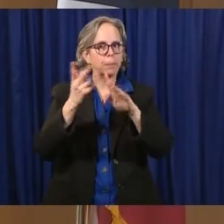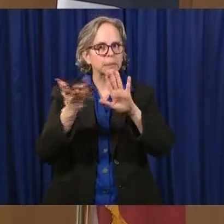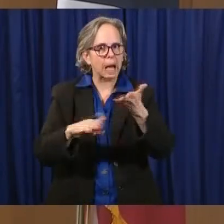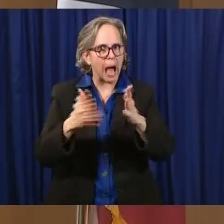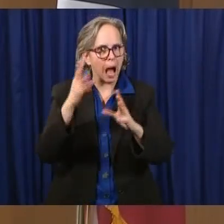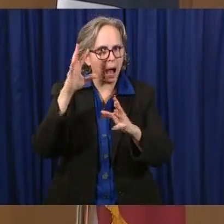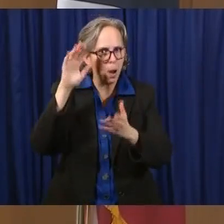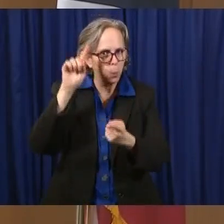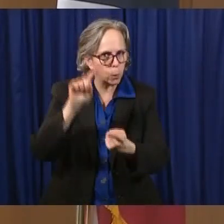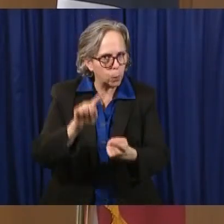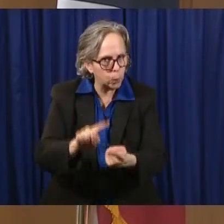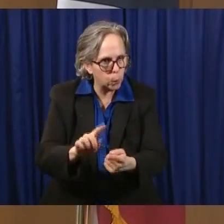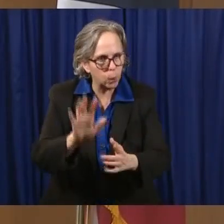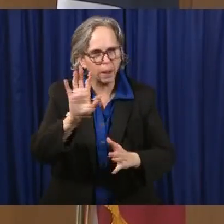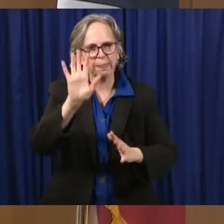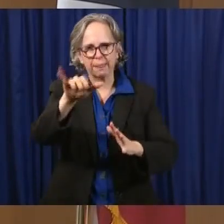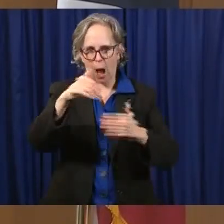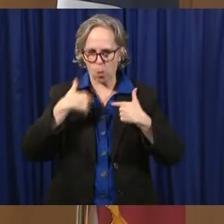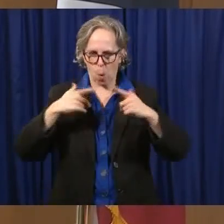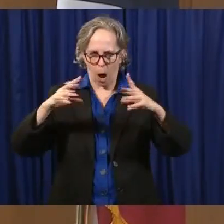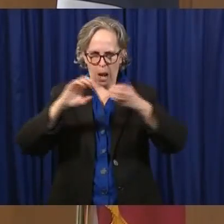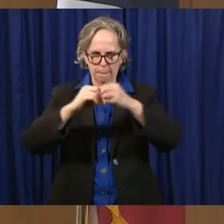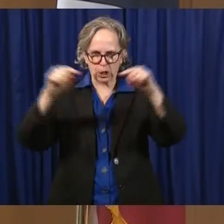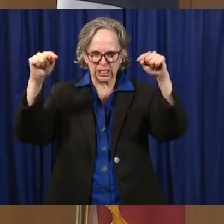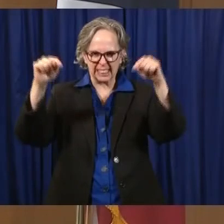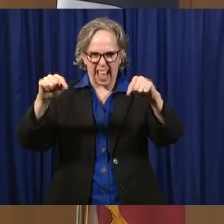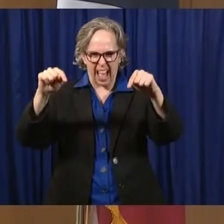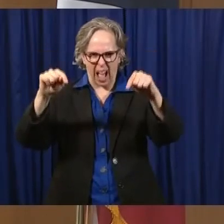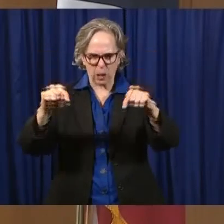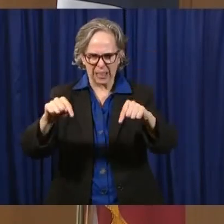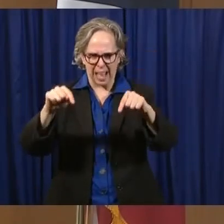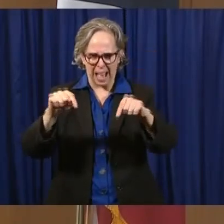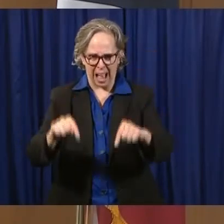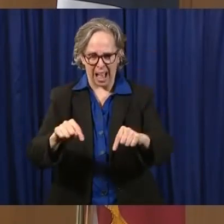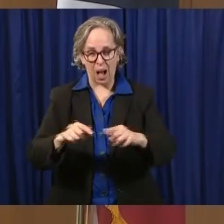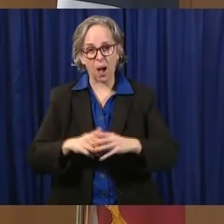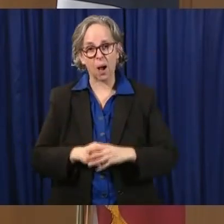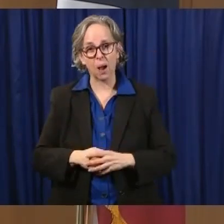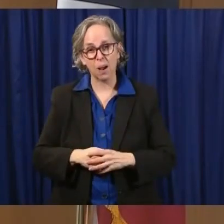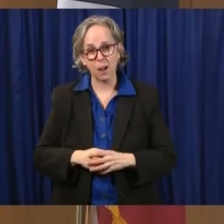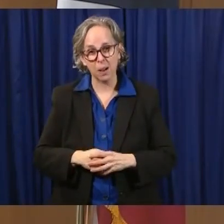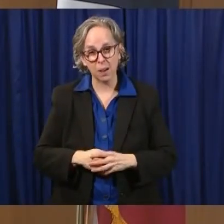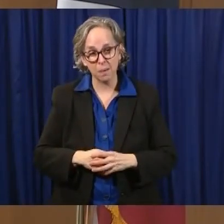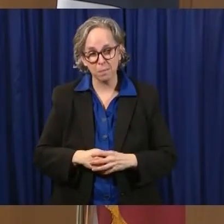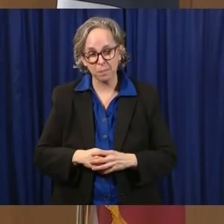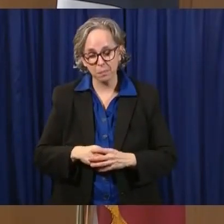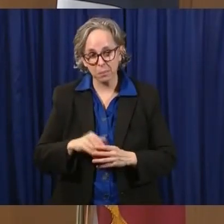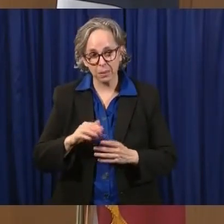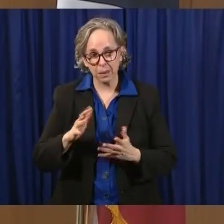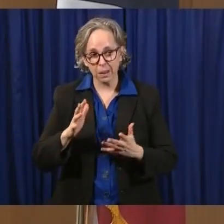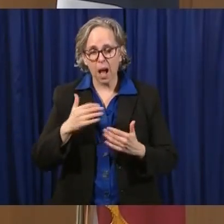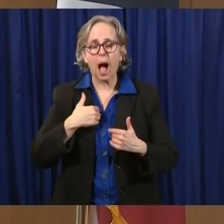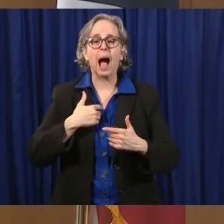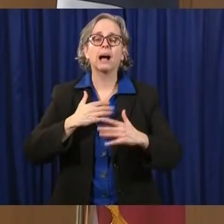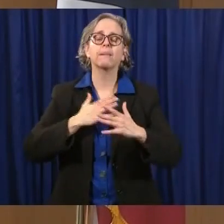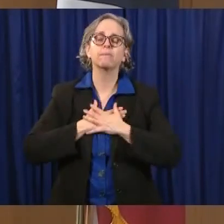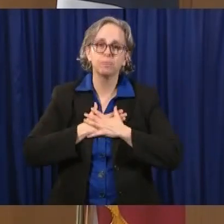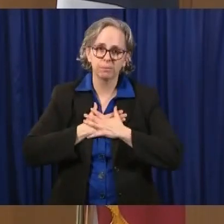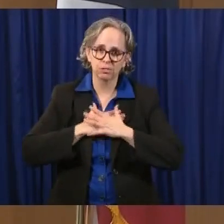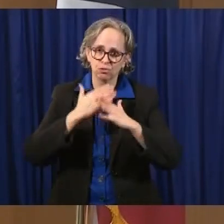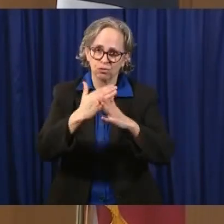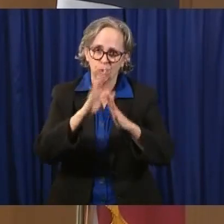down like that. But so I share their frustration. I share their